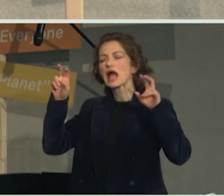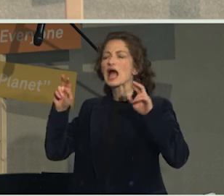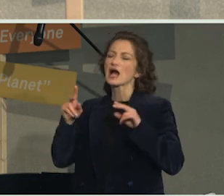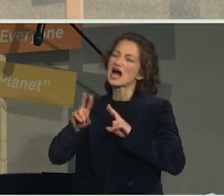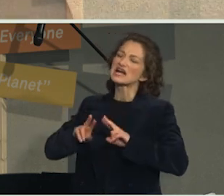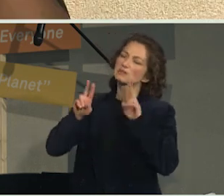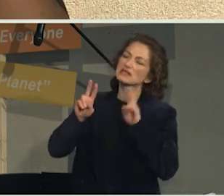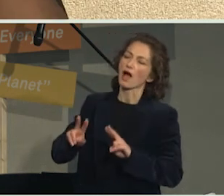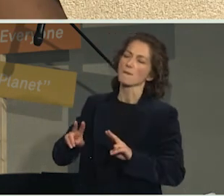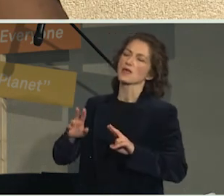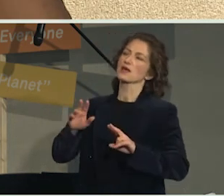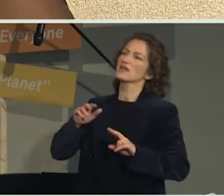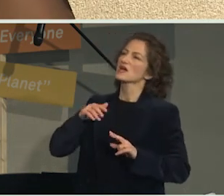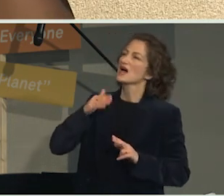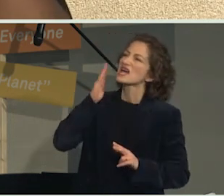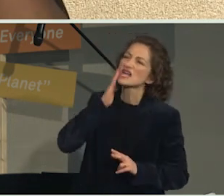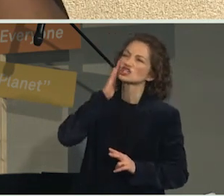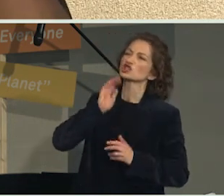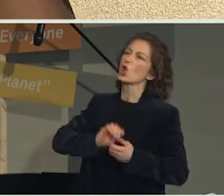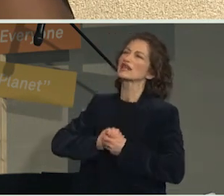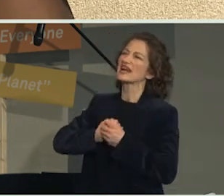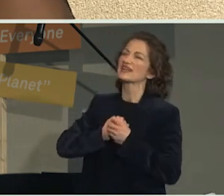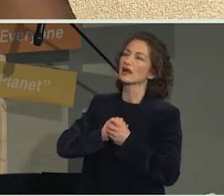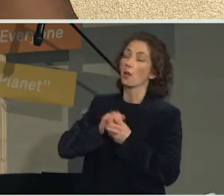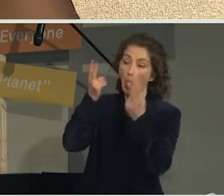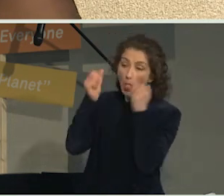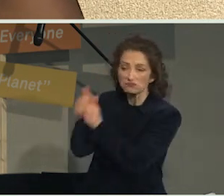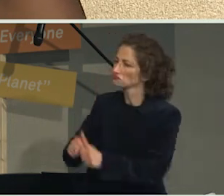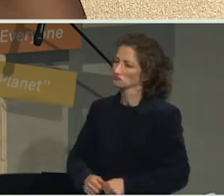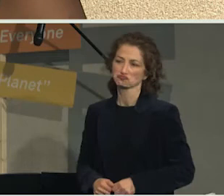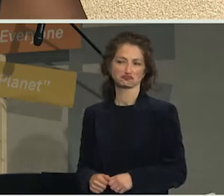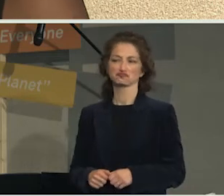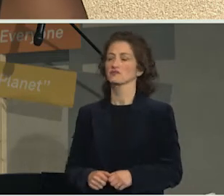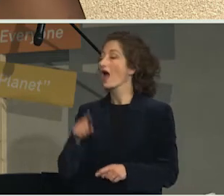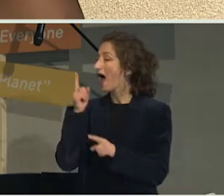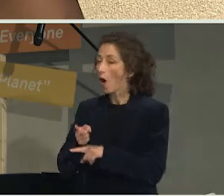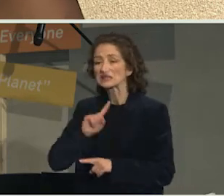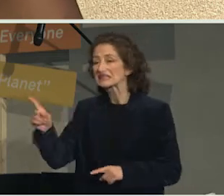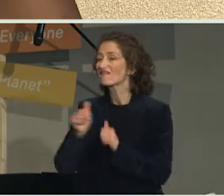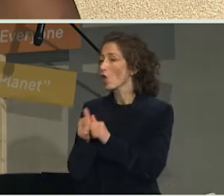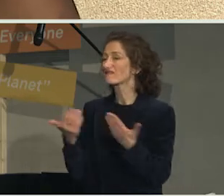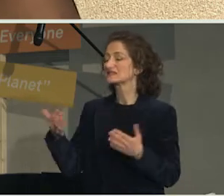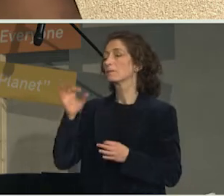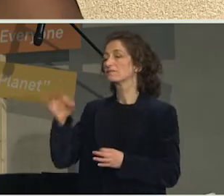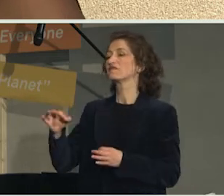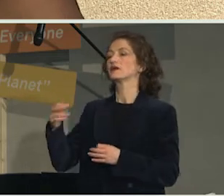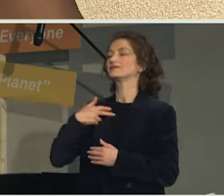requires. Nor would I bend to any other form of unrequited allegiance, whether it was to colorblind